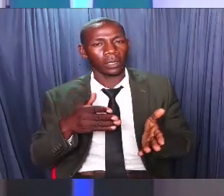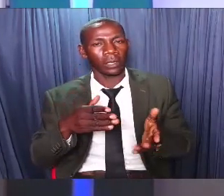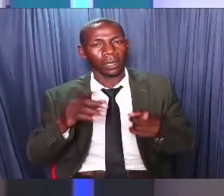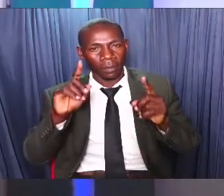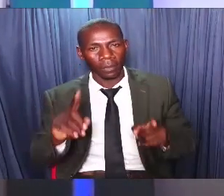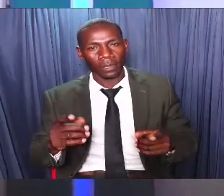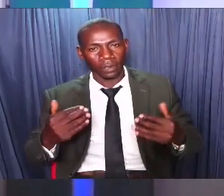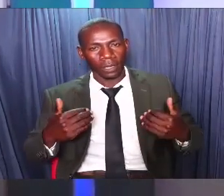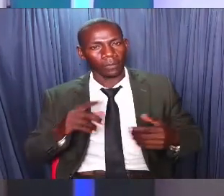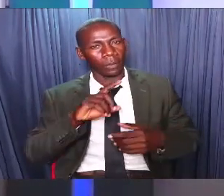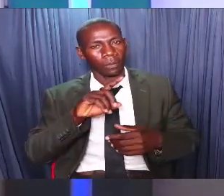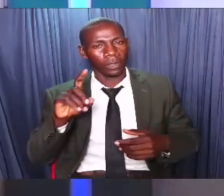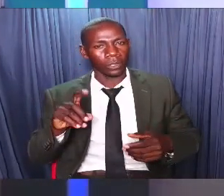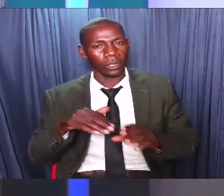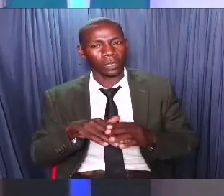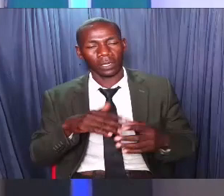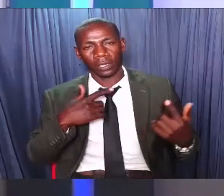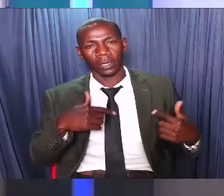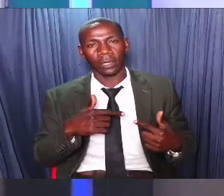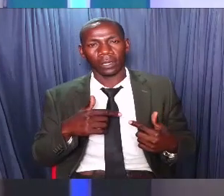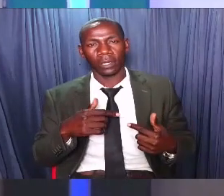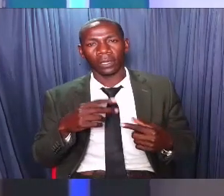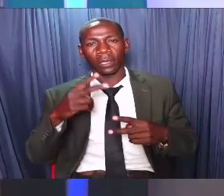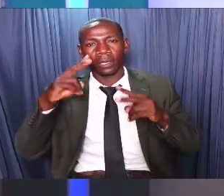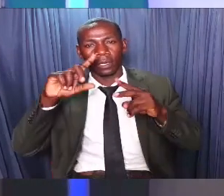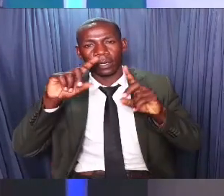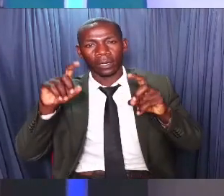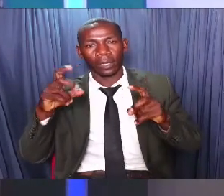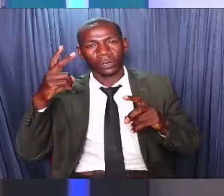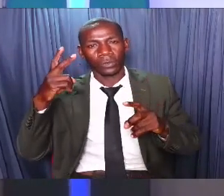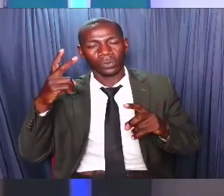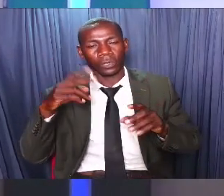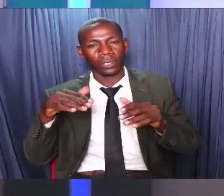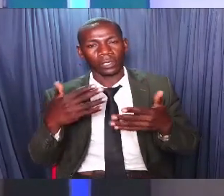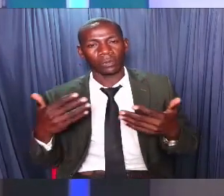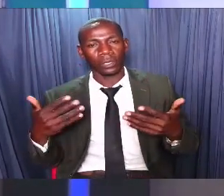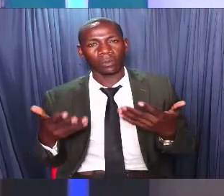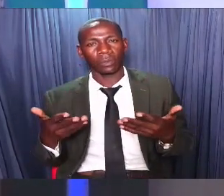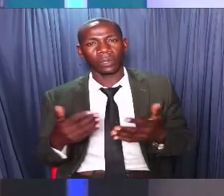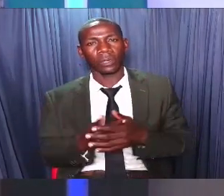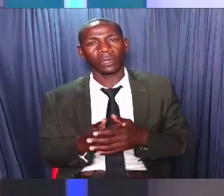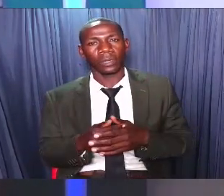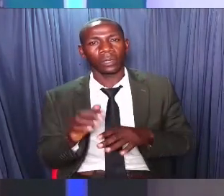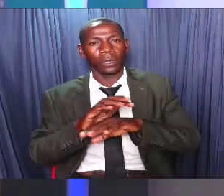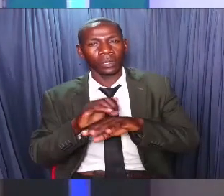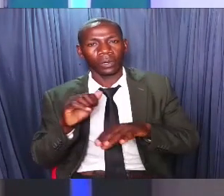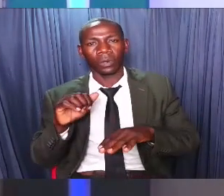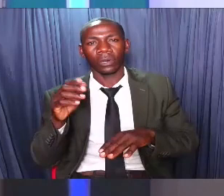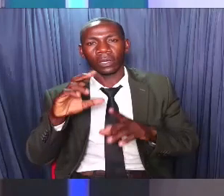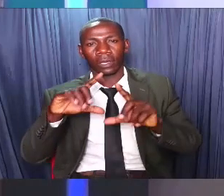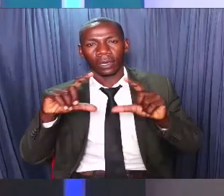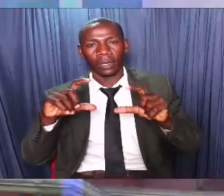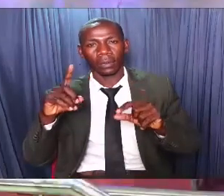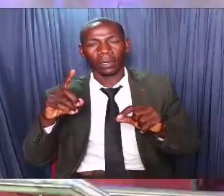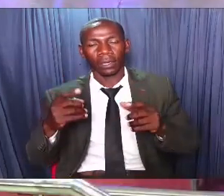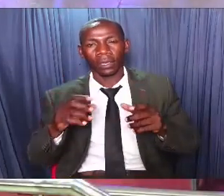ana maswali moyoni. He must be questioning in his heart. Labda yule grade 2 amefanya maneno. Maybe one grade 2 has bribed somewhere. Akamwita. Then he called